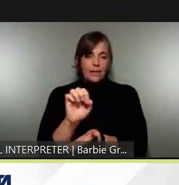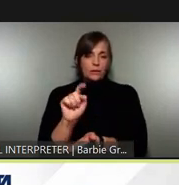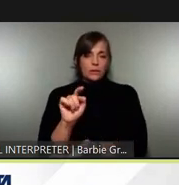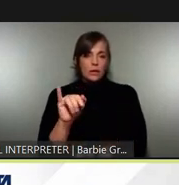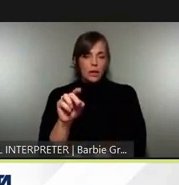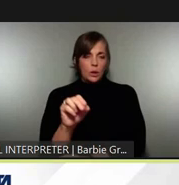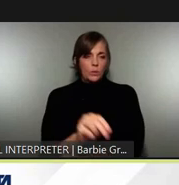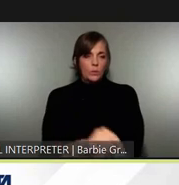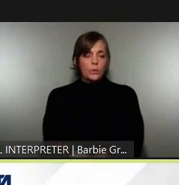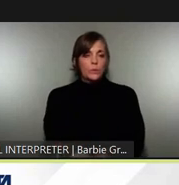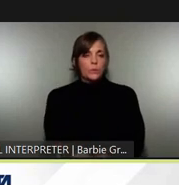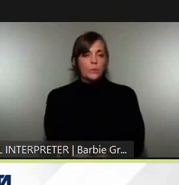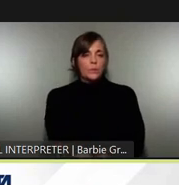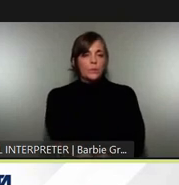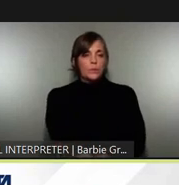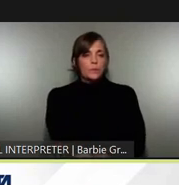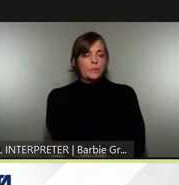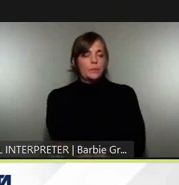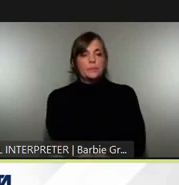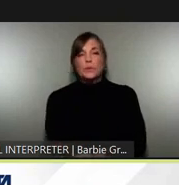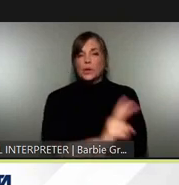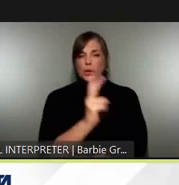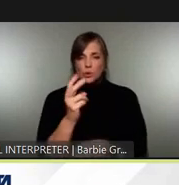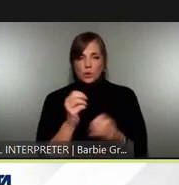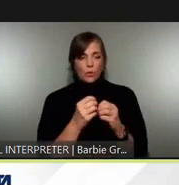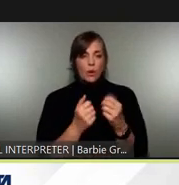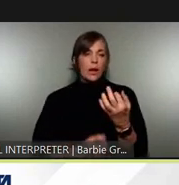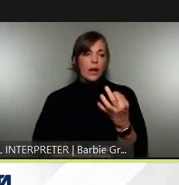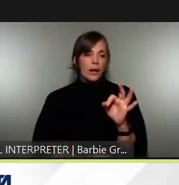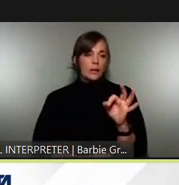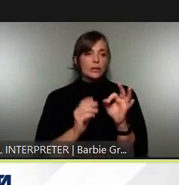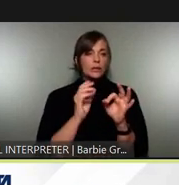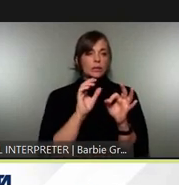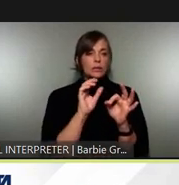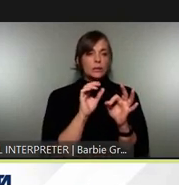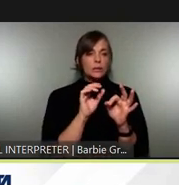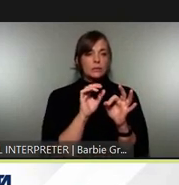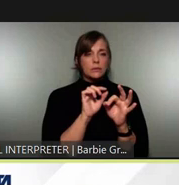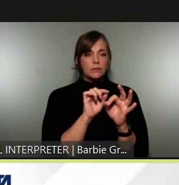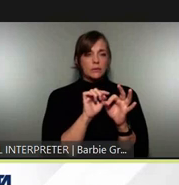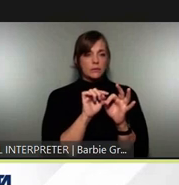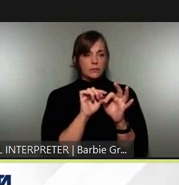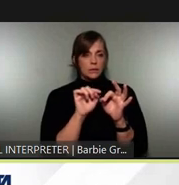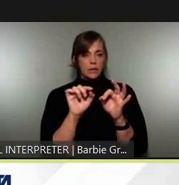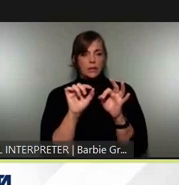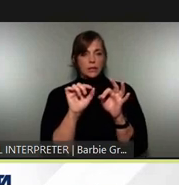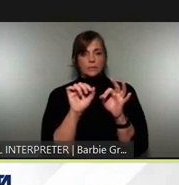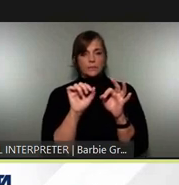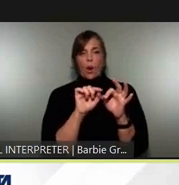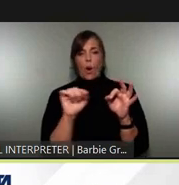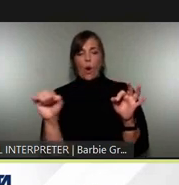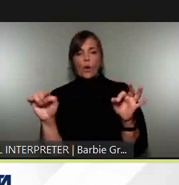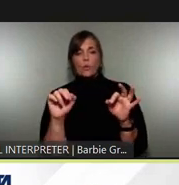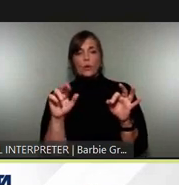And let's see, two more routes. 19, Cherry and Sylvania. Core service all the way there, all the way out to Franklin Park Mall,